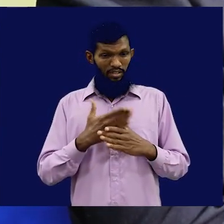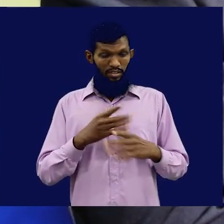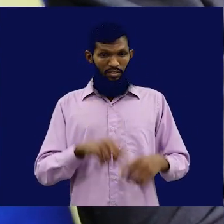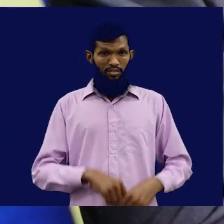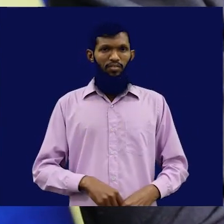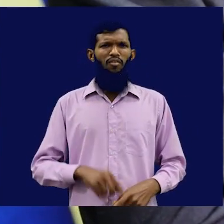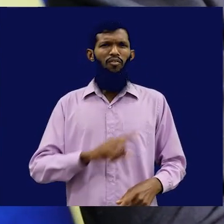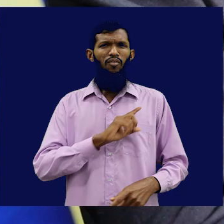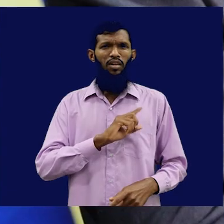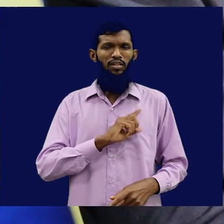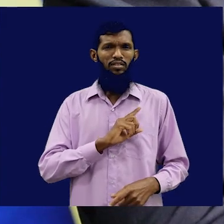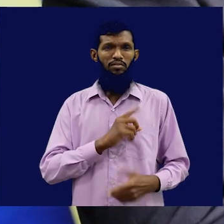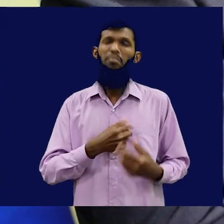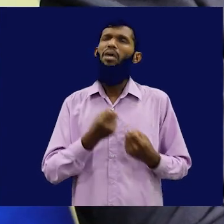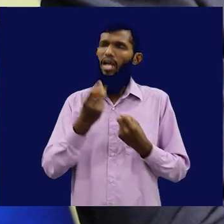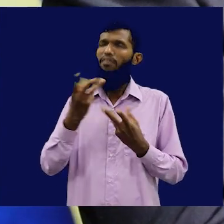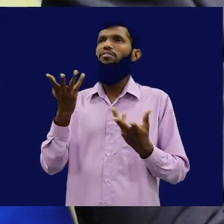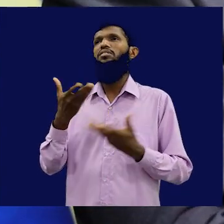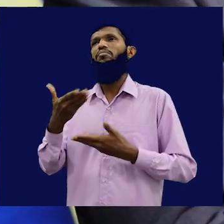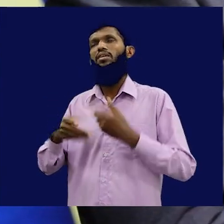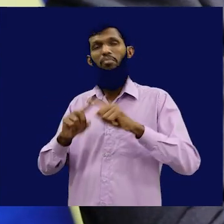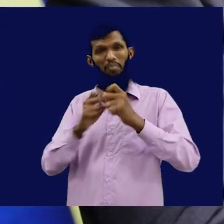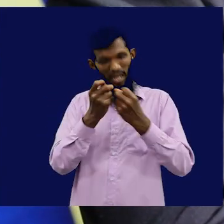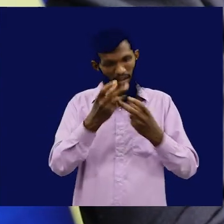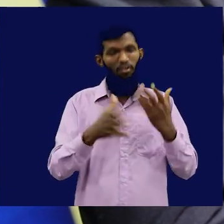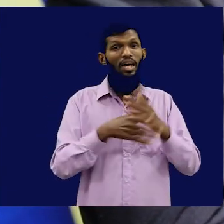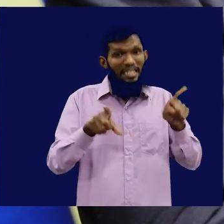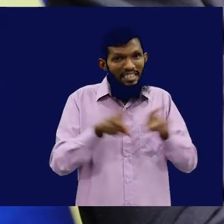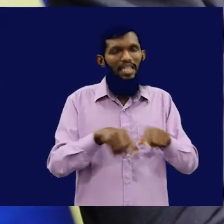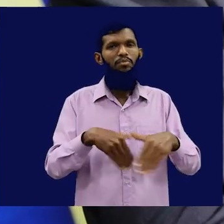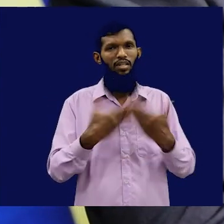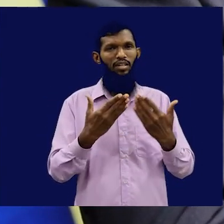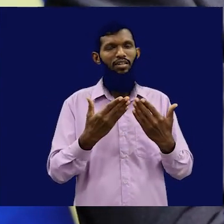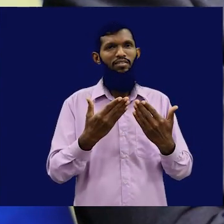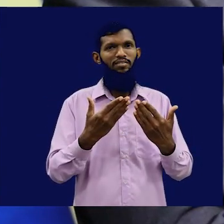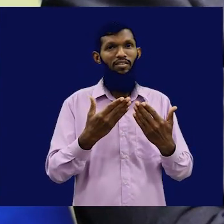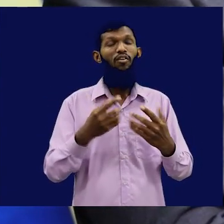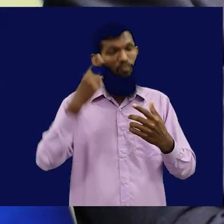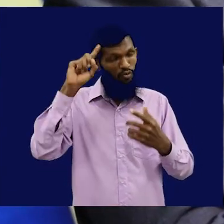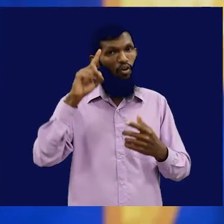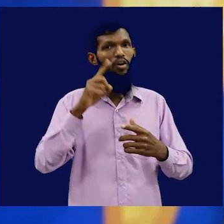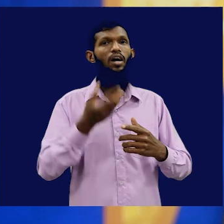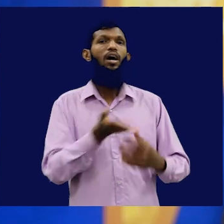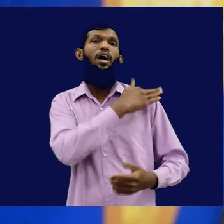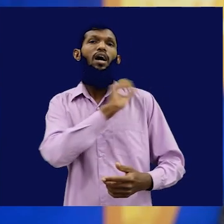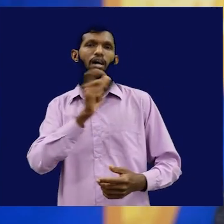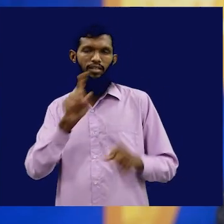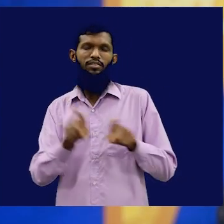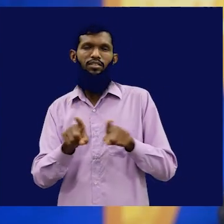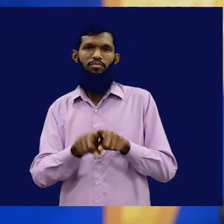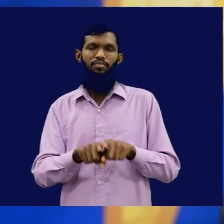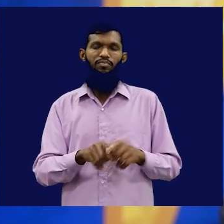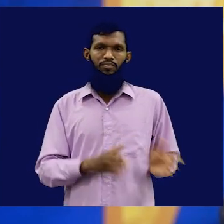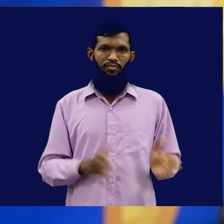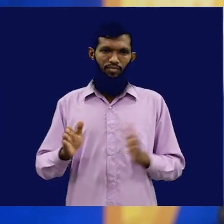the biggest day of Hajj. It's given this name as most of the rituals of Hajj is done in this day. In